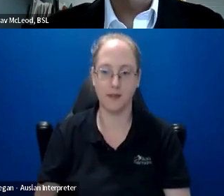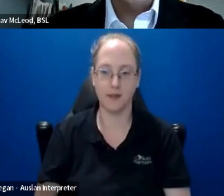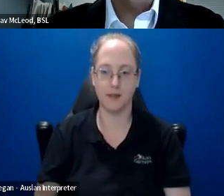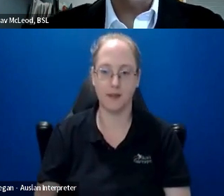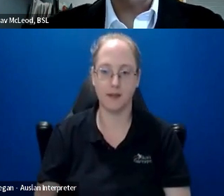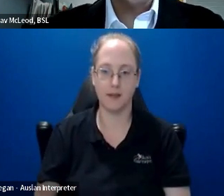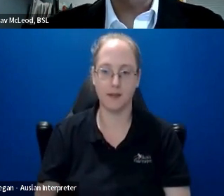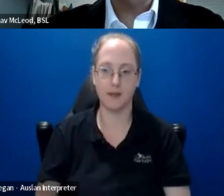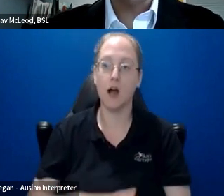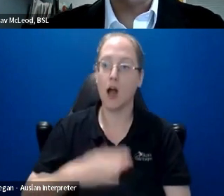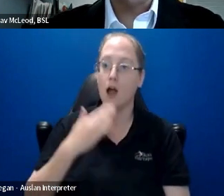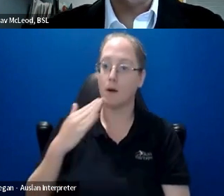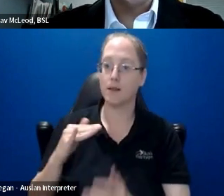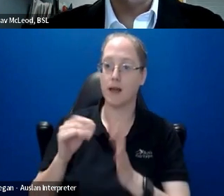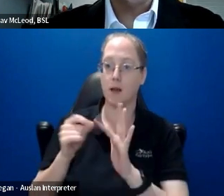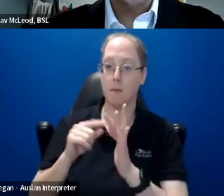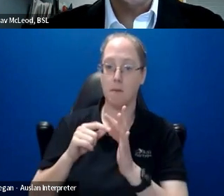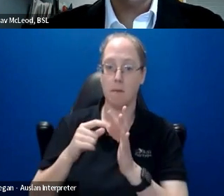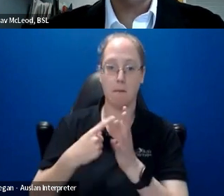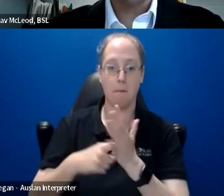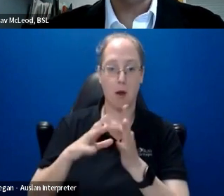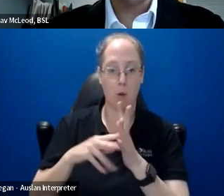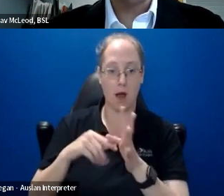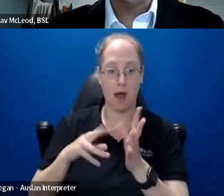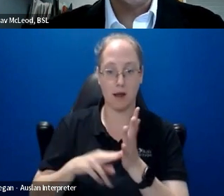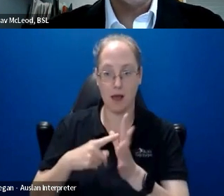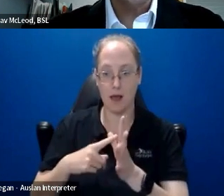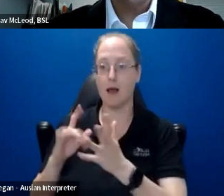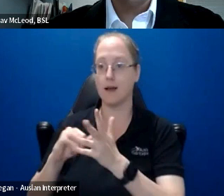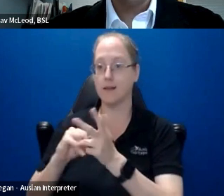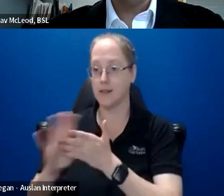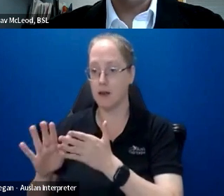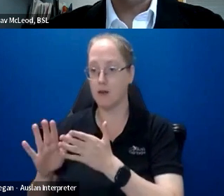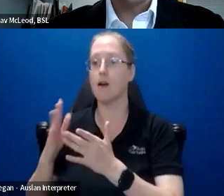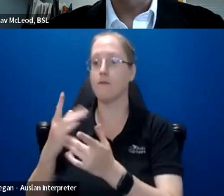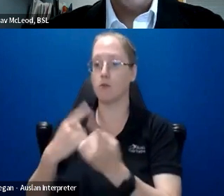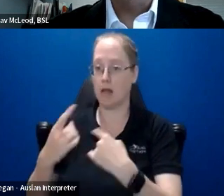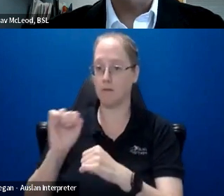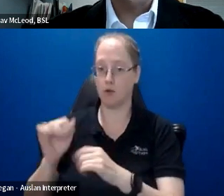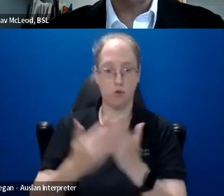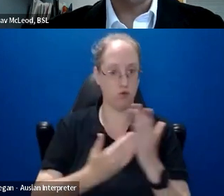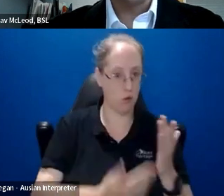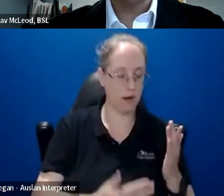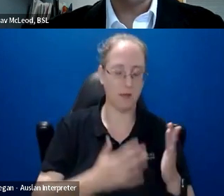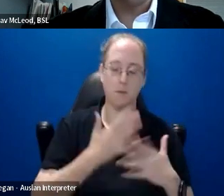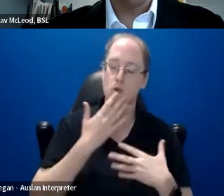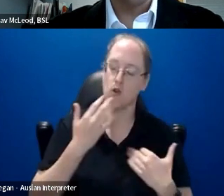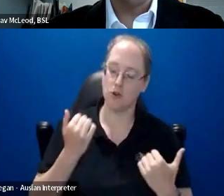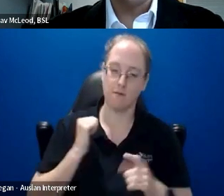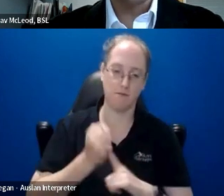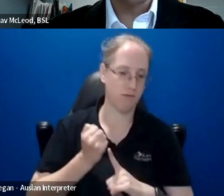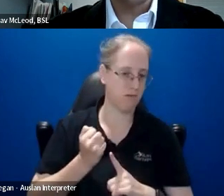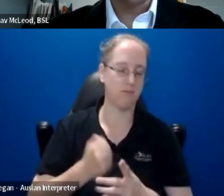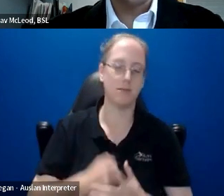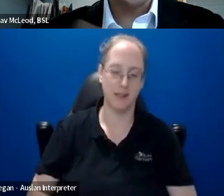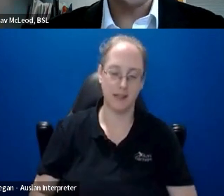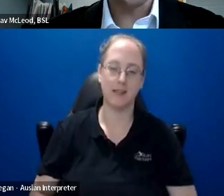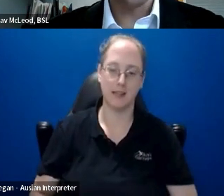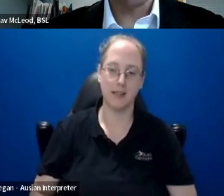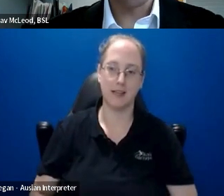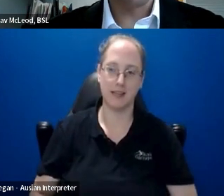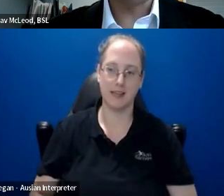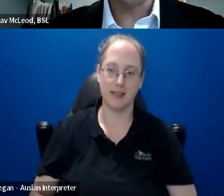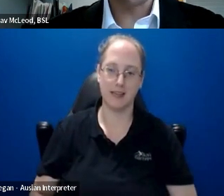thank Pawana and Sarah for sharing your stories so beautifully and so powerfully, especially on what is clearly